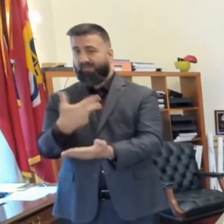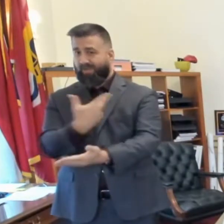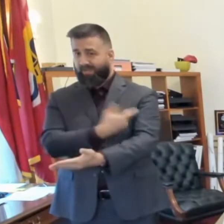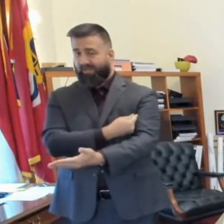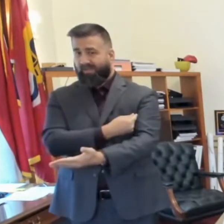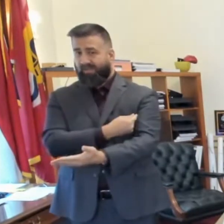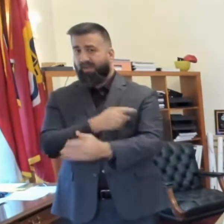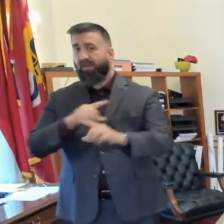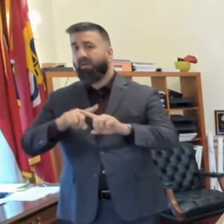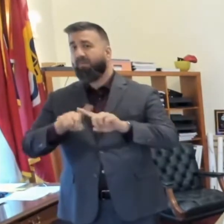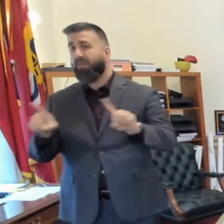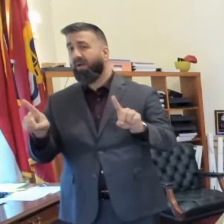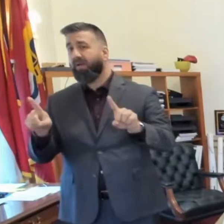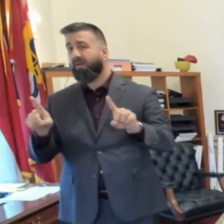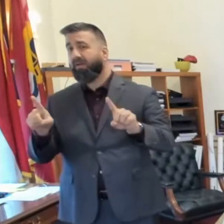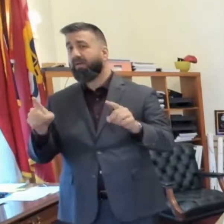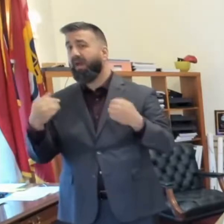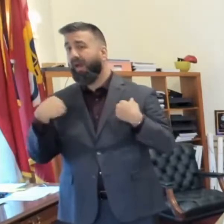initially, but there are another